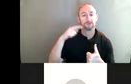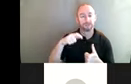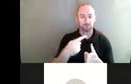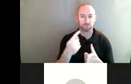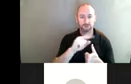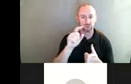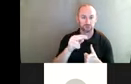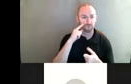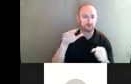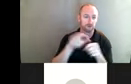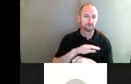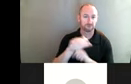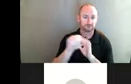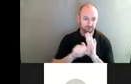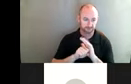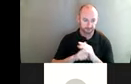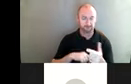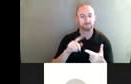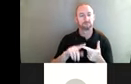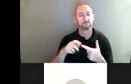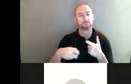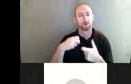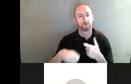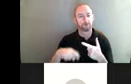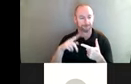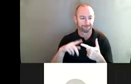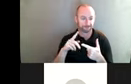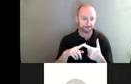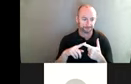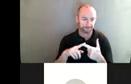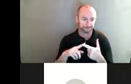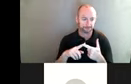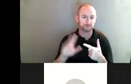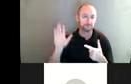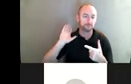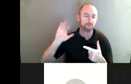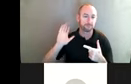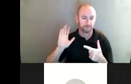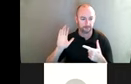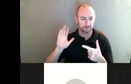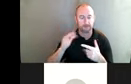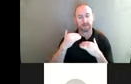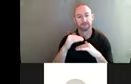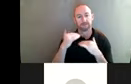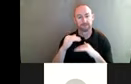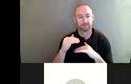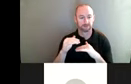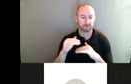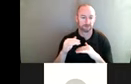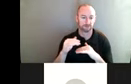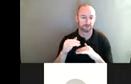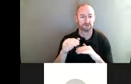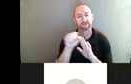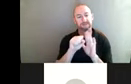zone to cover the whole state. The second problem was the original limitations of the state